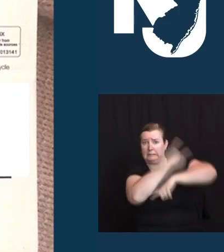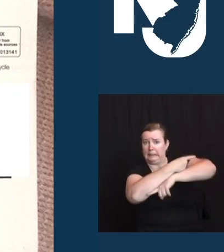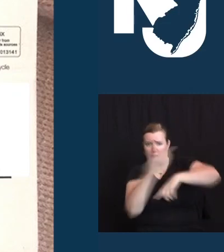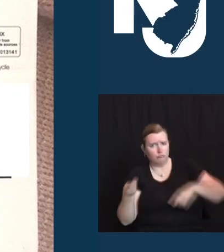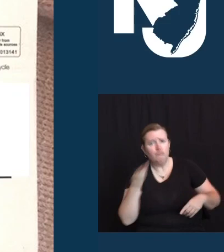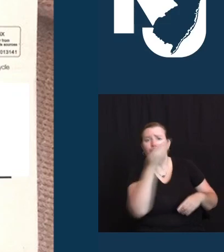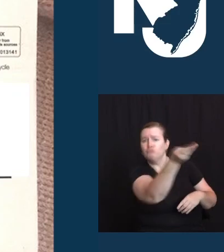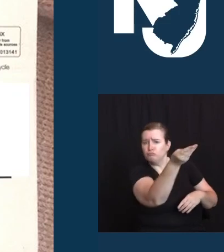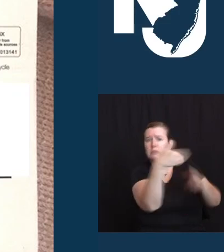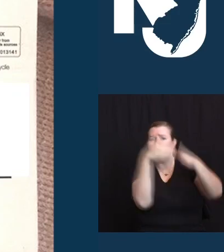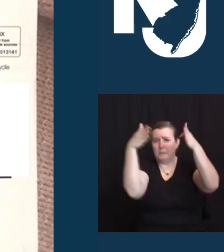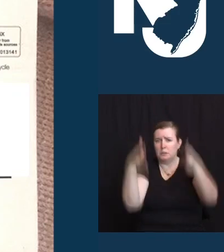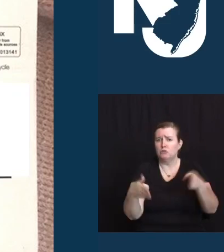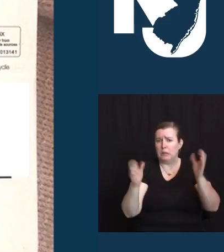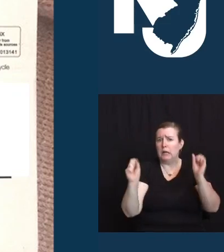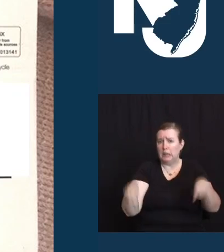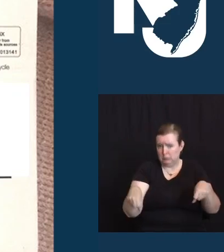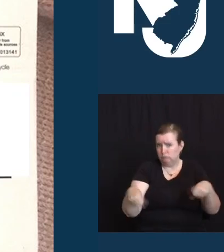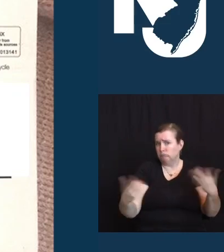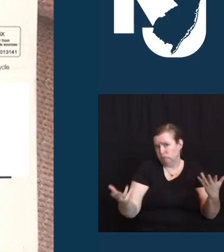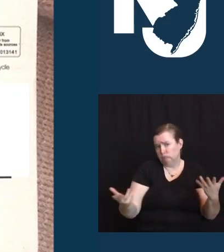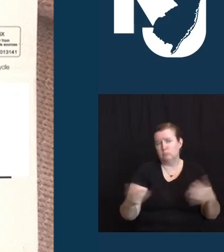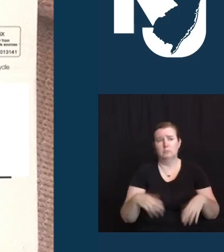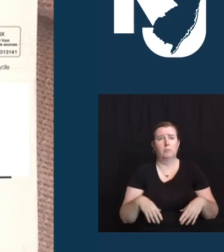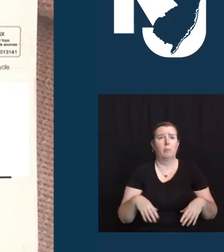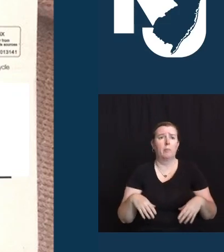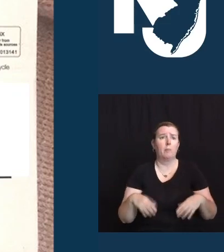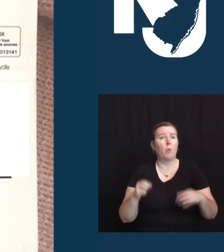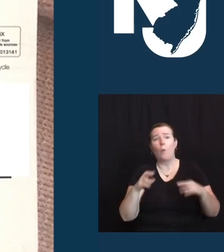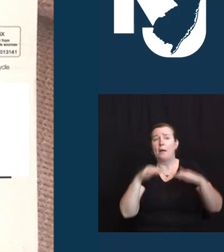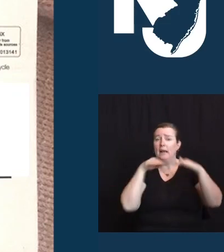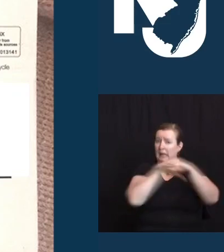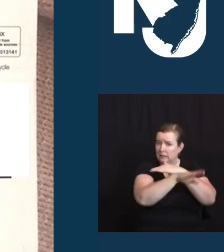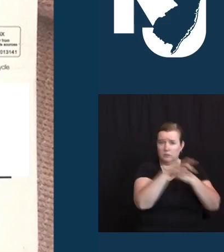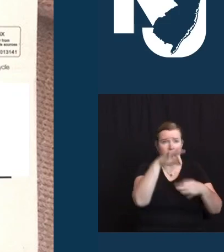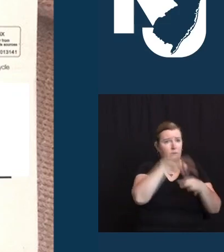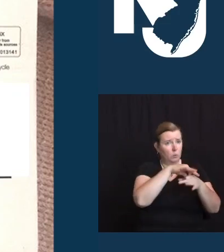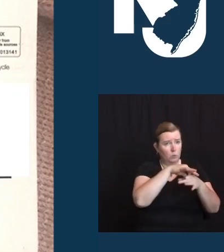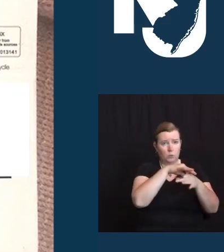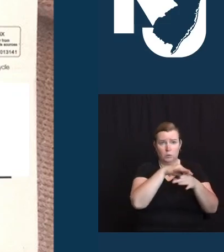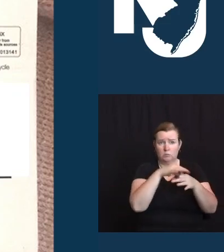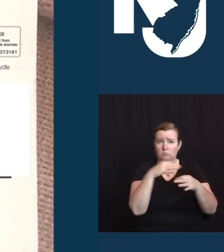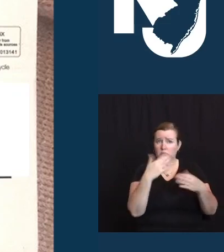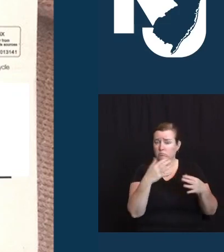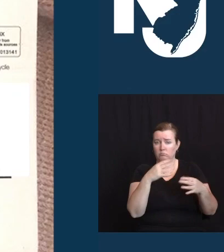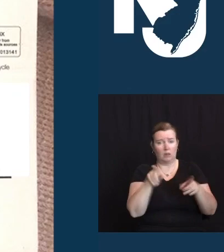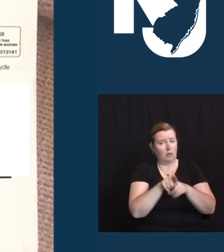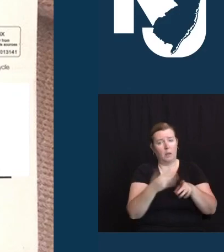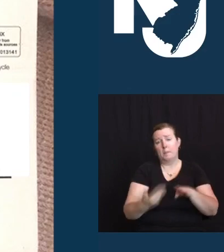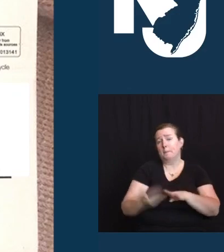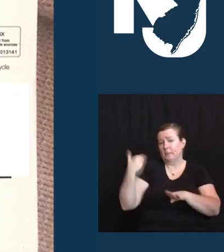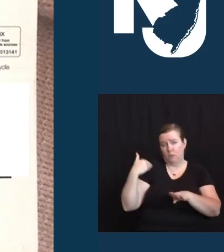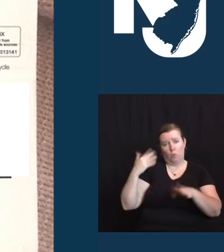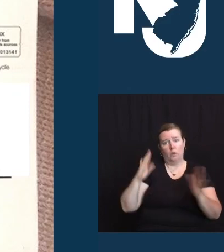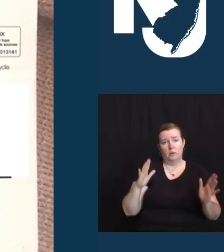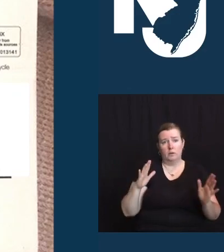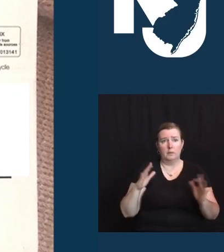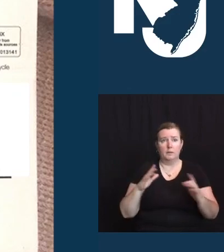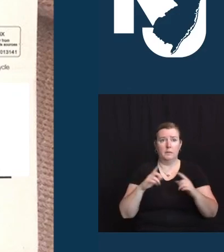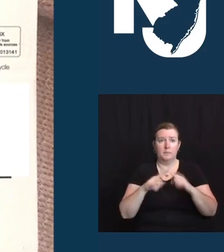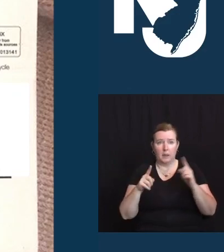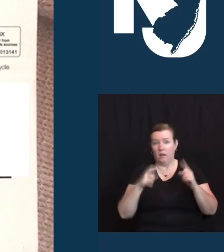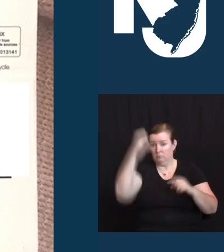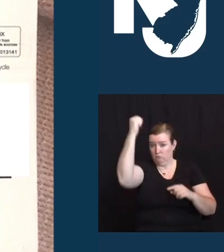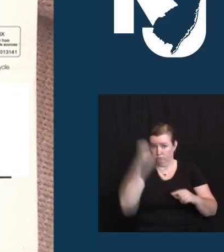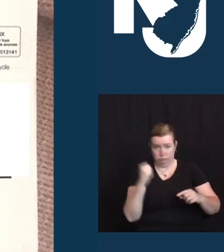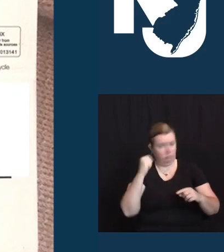on Election Day using a paper ballot. We have done everything possible to make voting easier and safer given the challenges we are facing